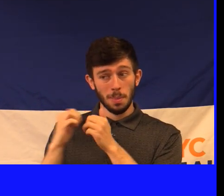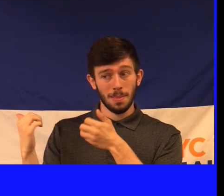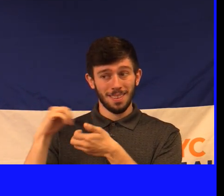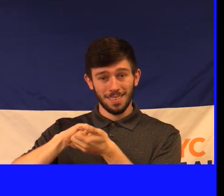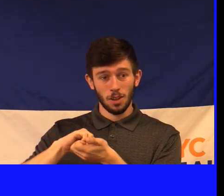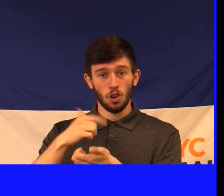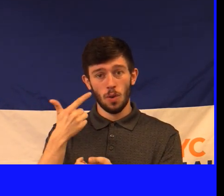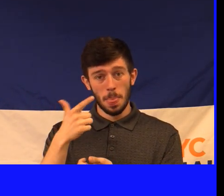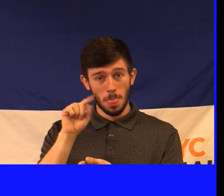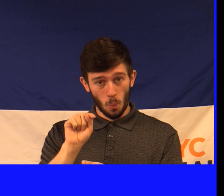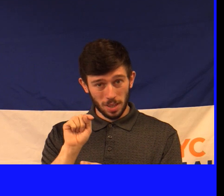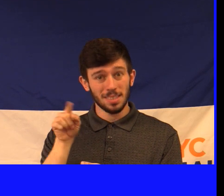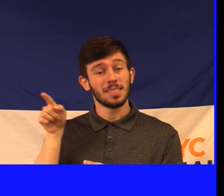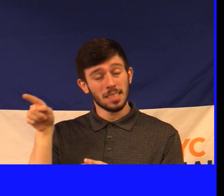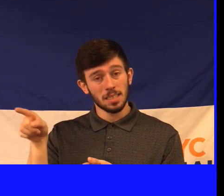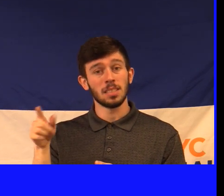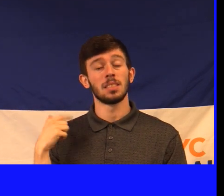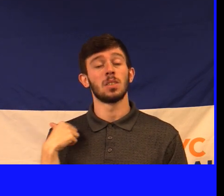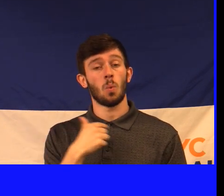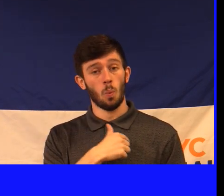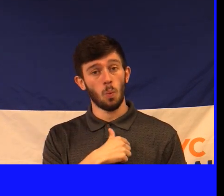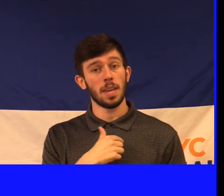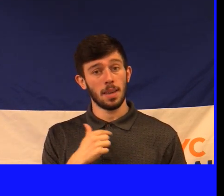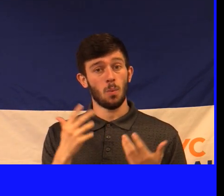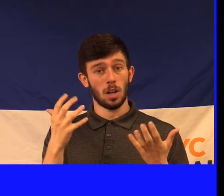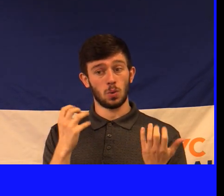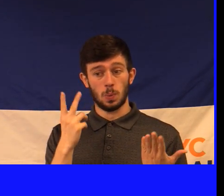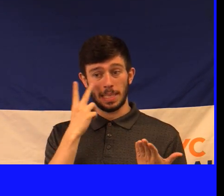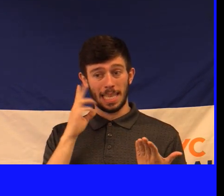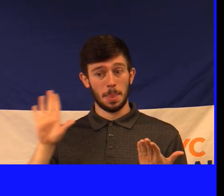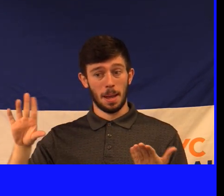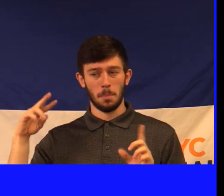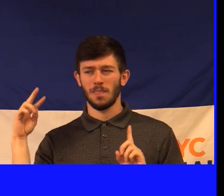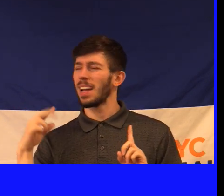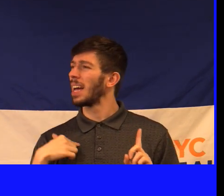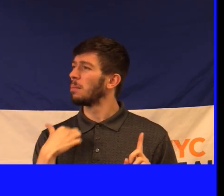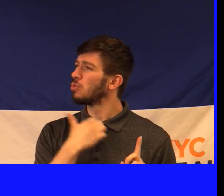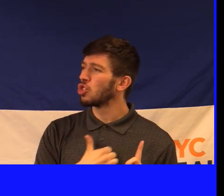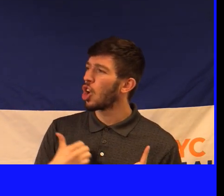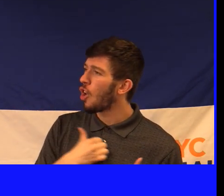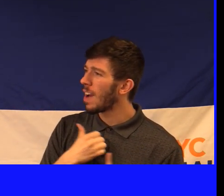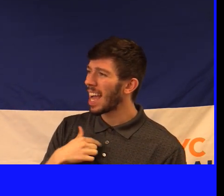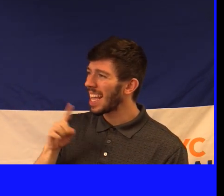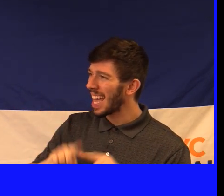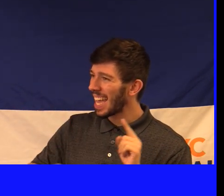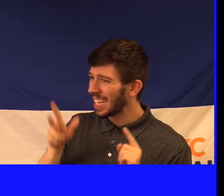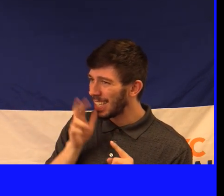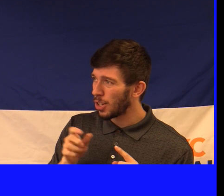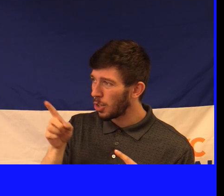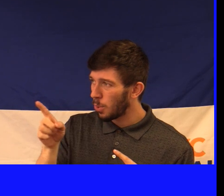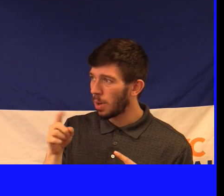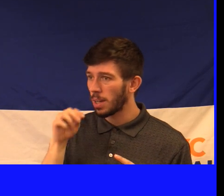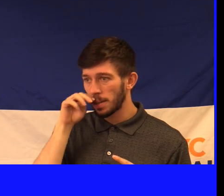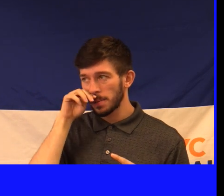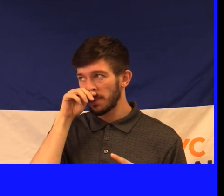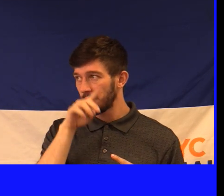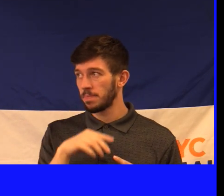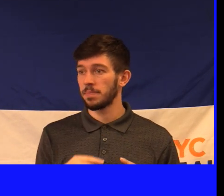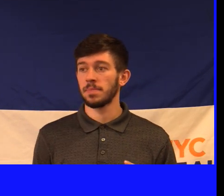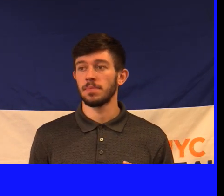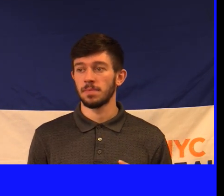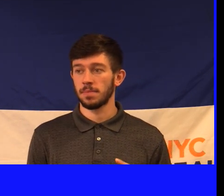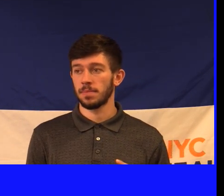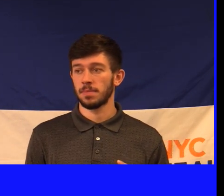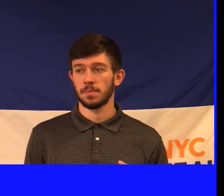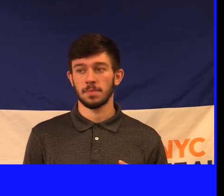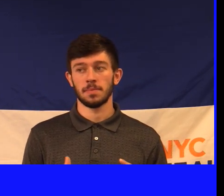the management letter. Seeing. I'm sorry, I can't hear you. Yeah. So